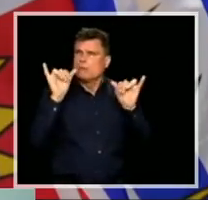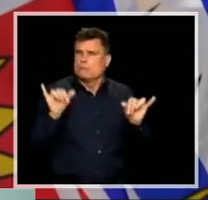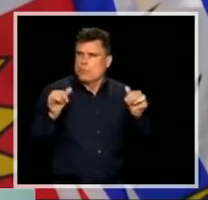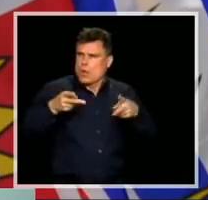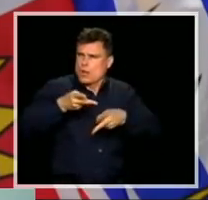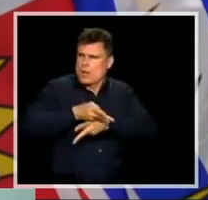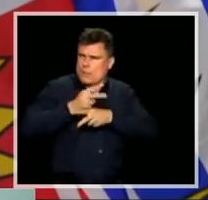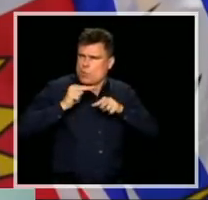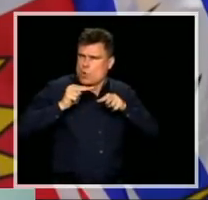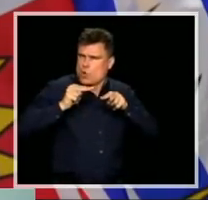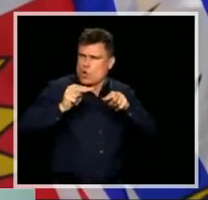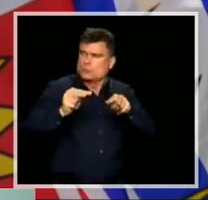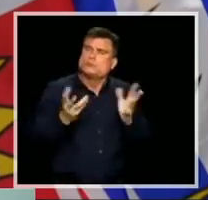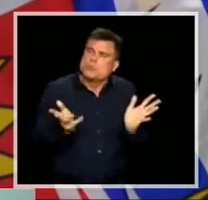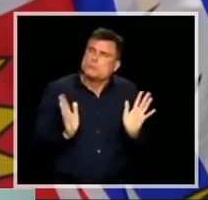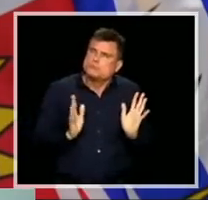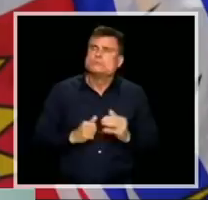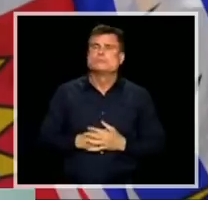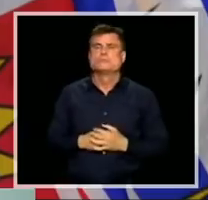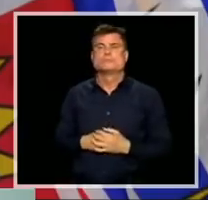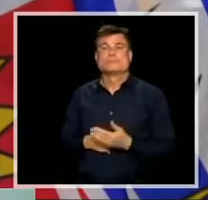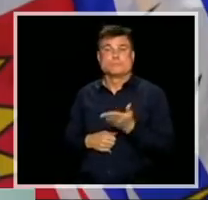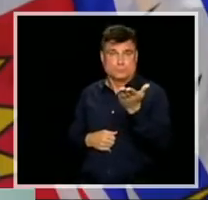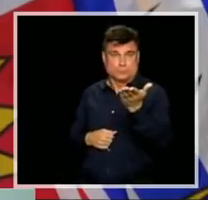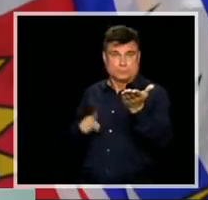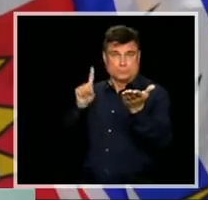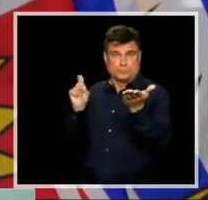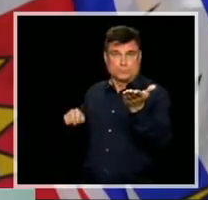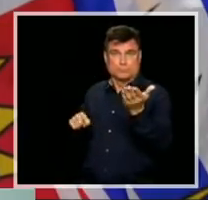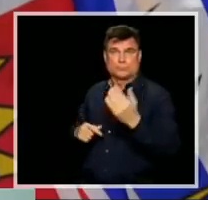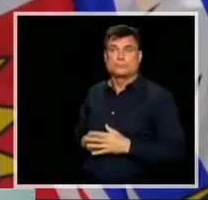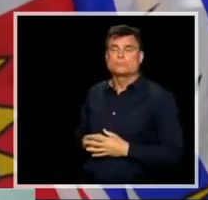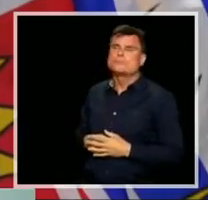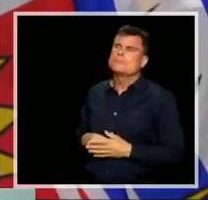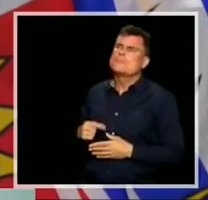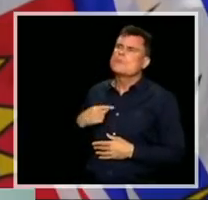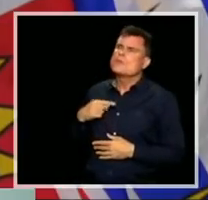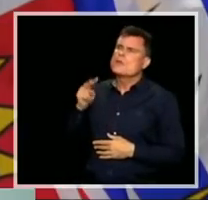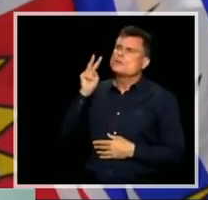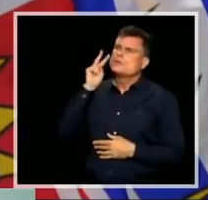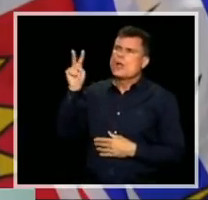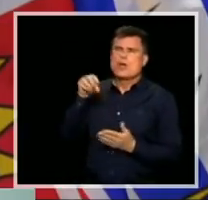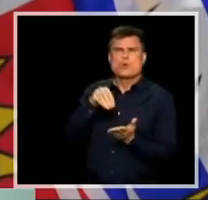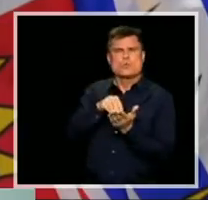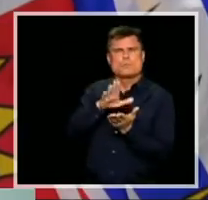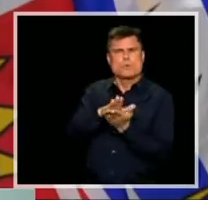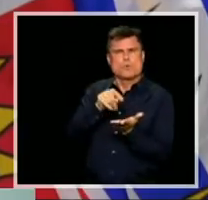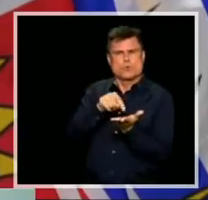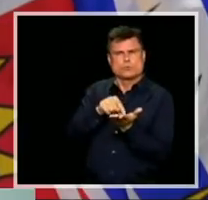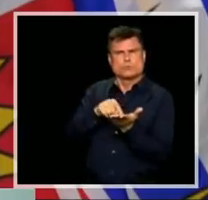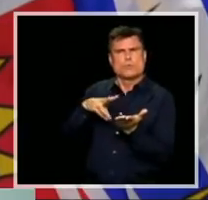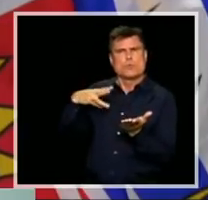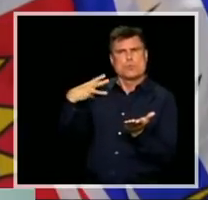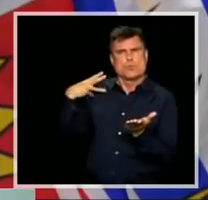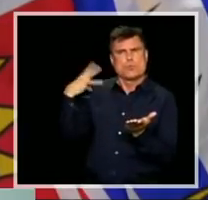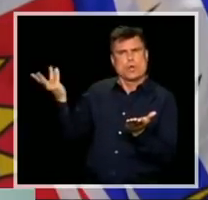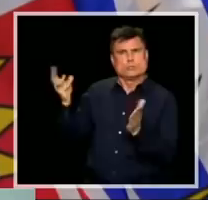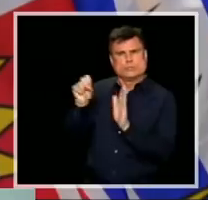age of 40, we have had a fair number. I think it's about, actually, I was just looking at this earlier. So we've